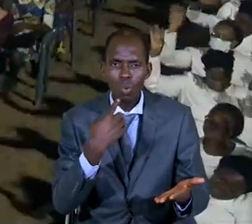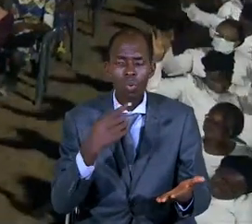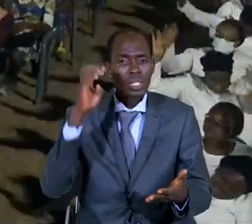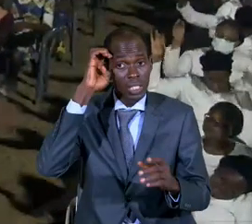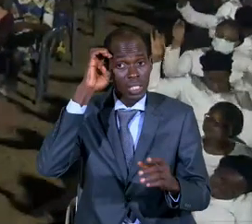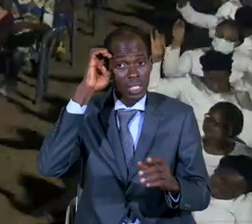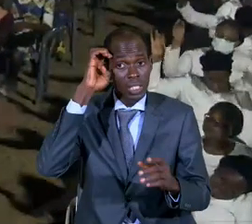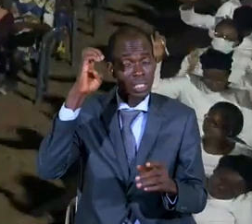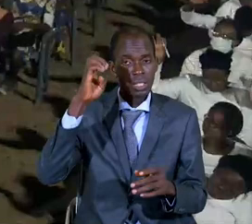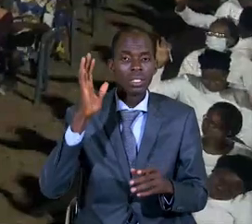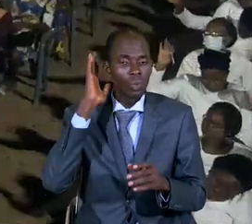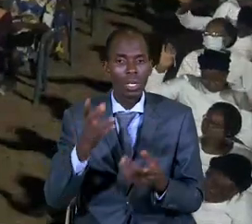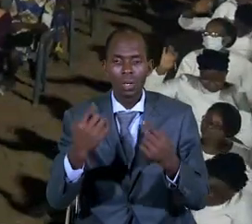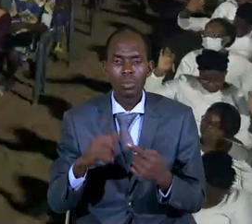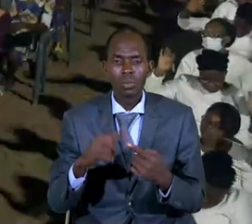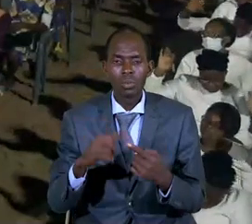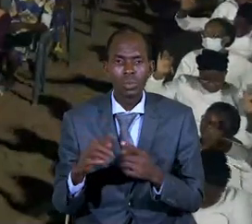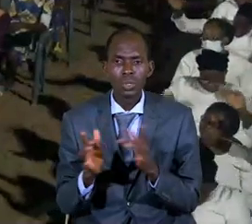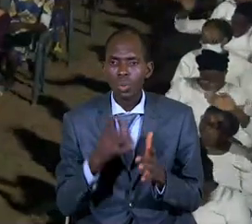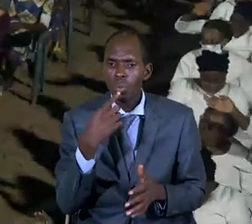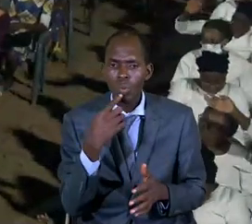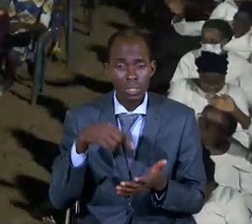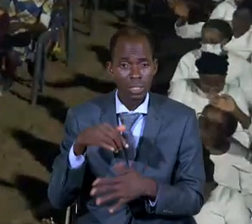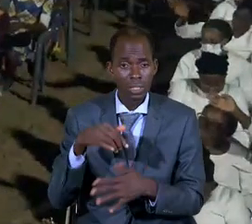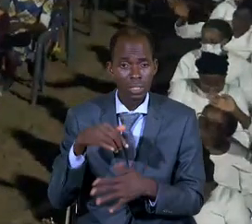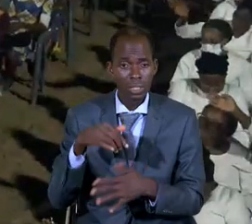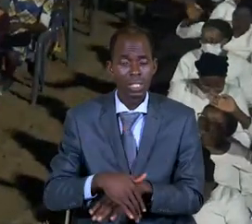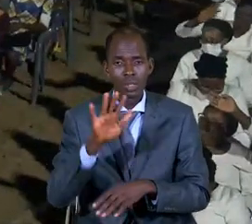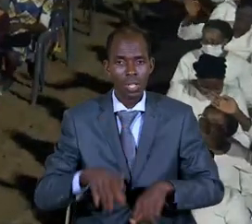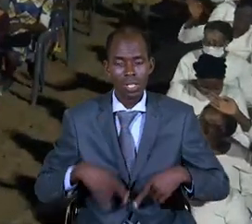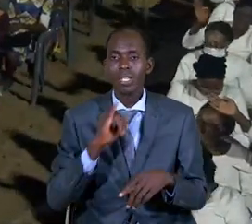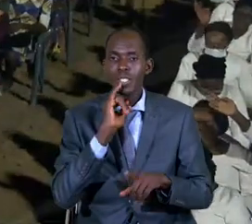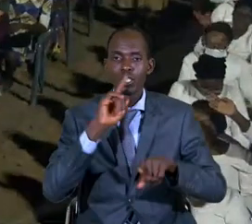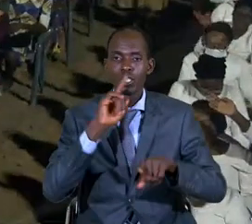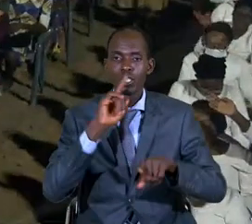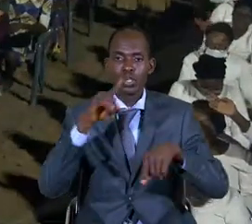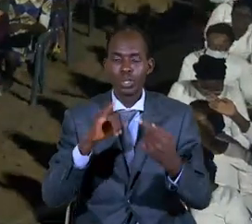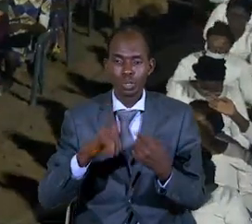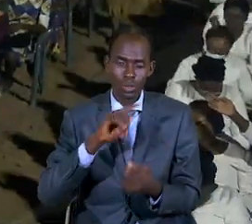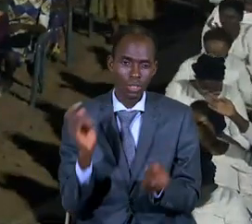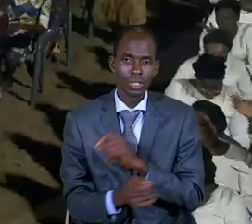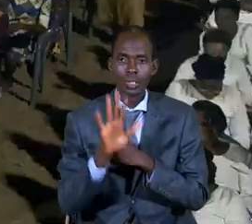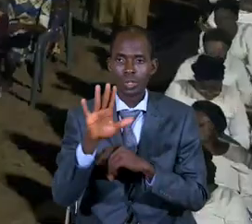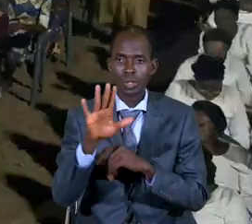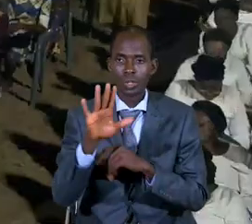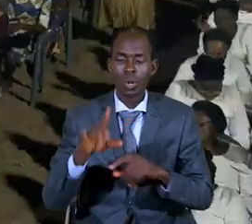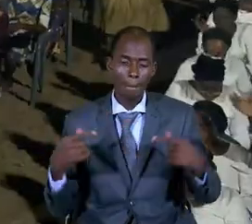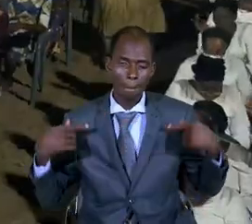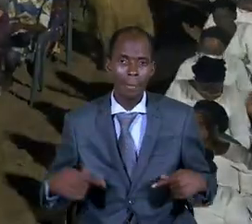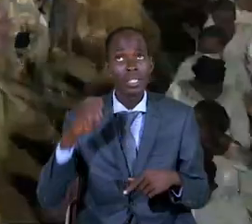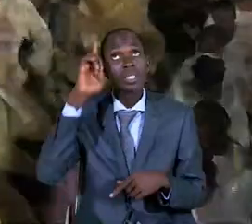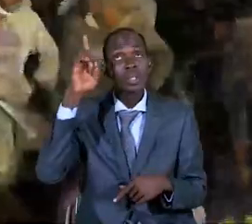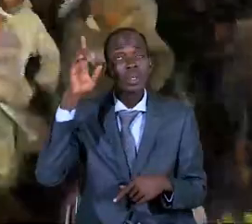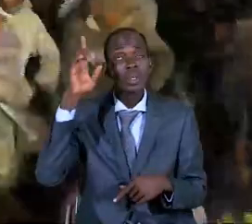to Jesus. Somebody there tonight, your life is going to change. Somebody there tonight, your pain, he'll take